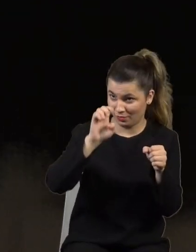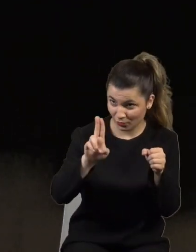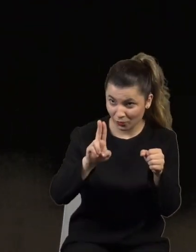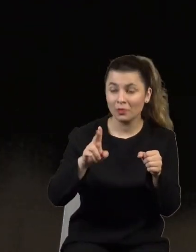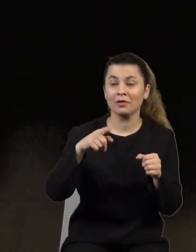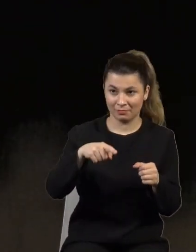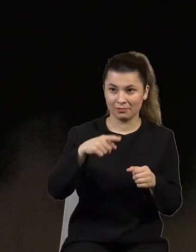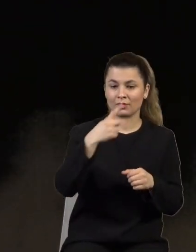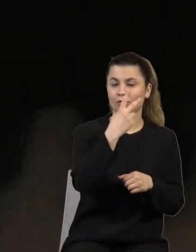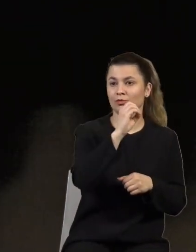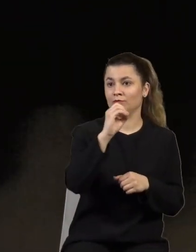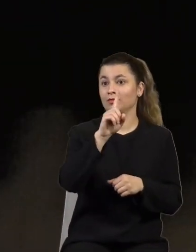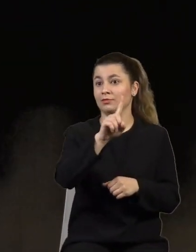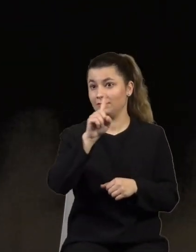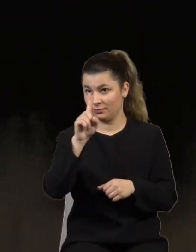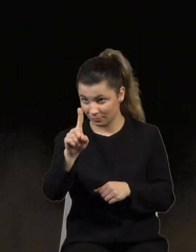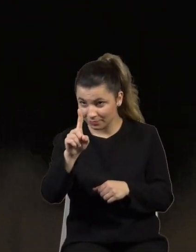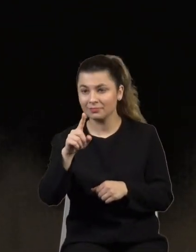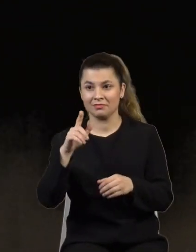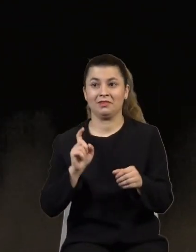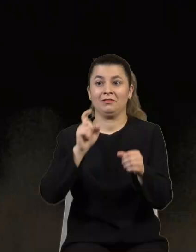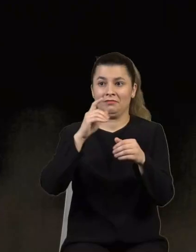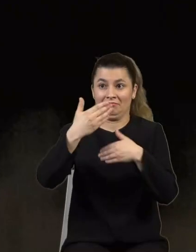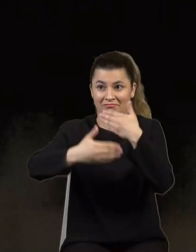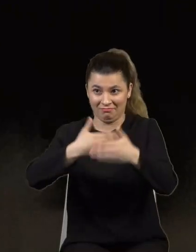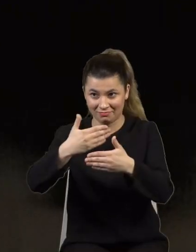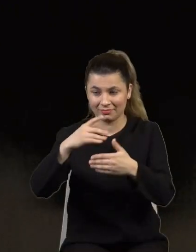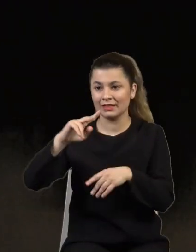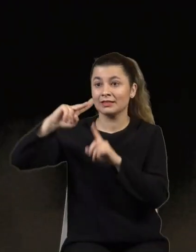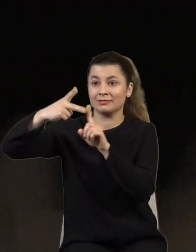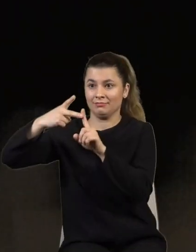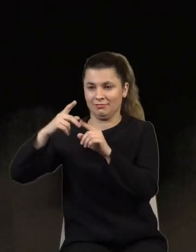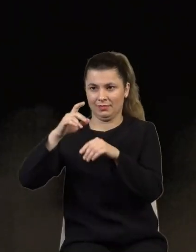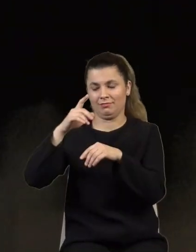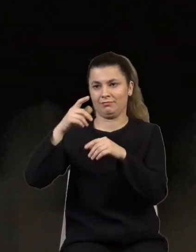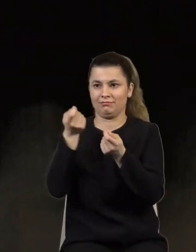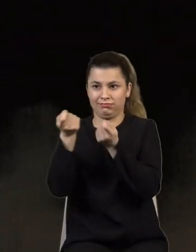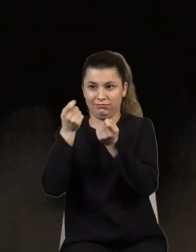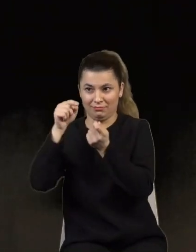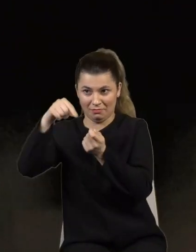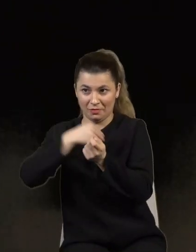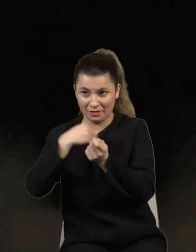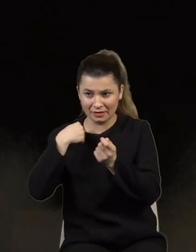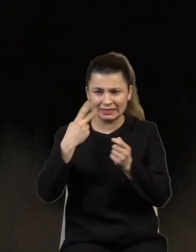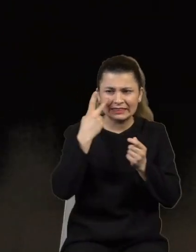compare these two moments, because I heard today in